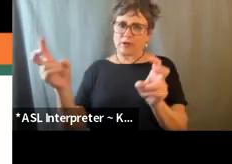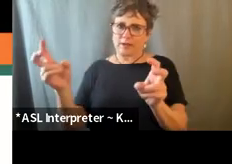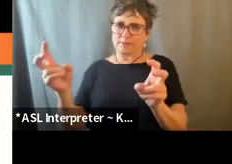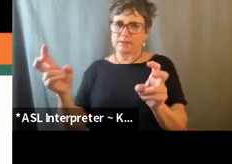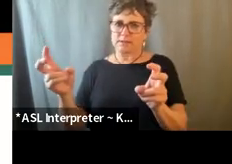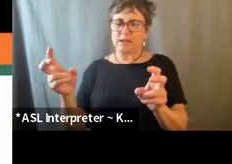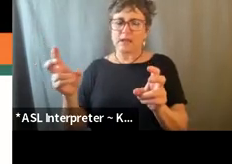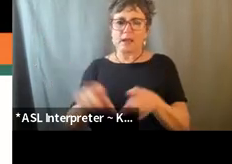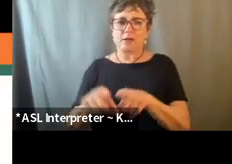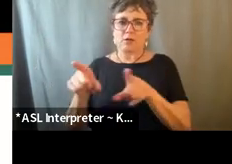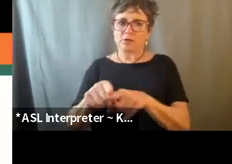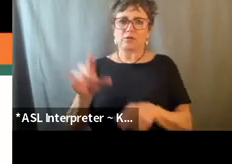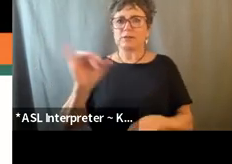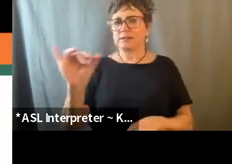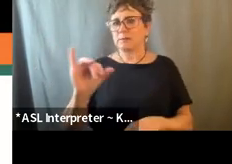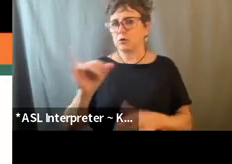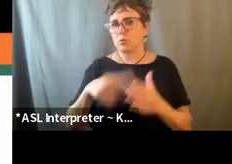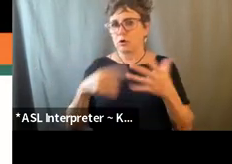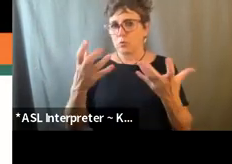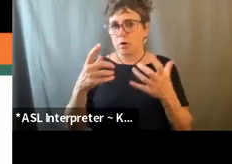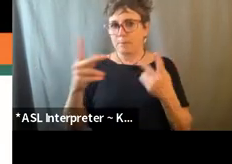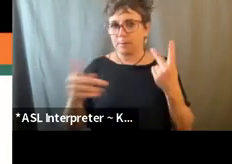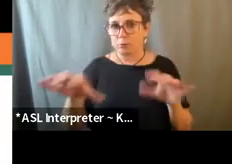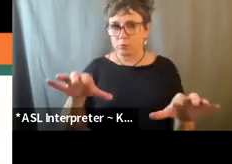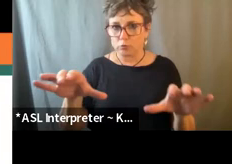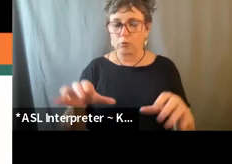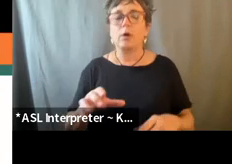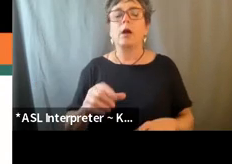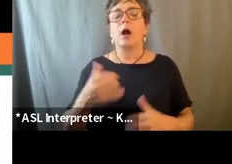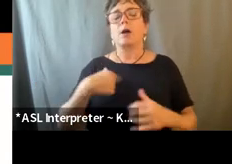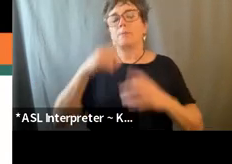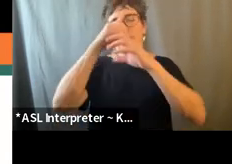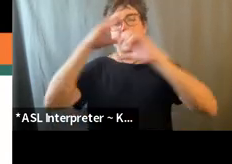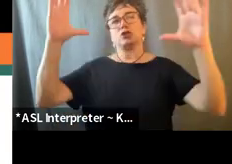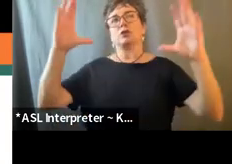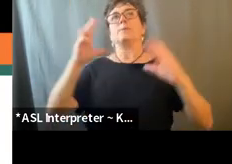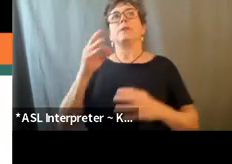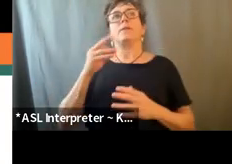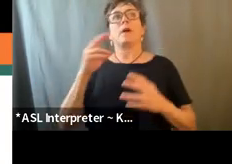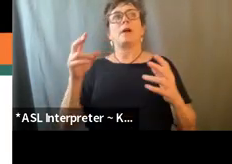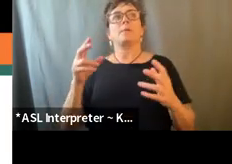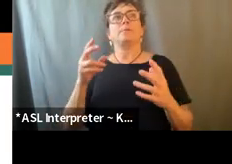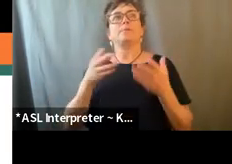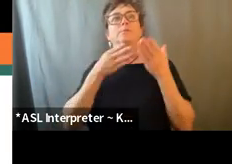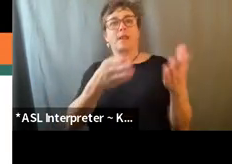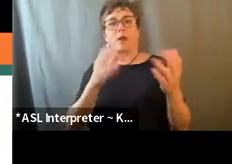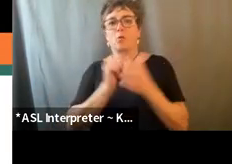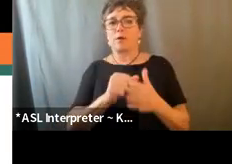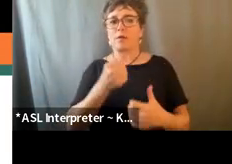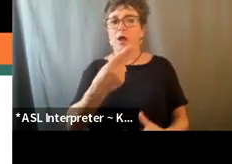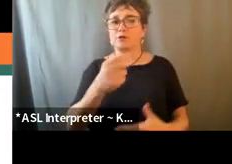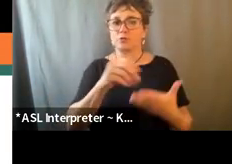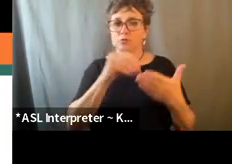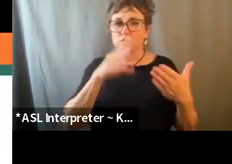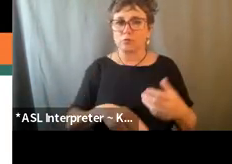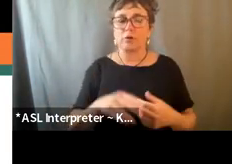thinking about, if I were to be sitting in the same room as a high schooler compared